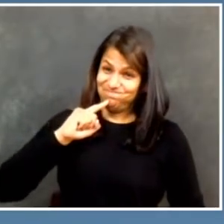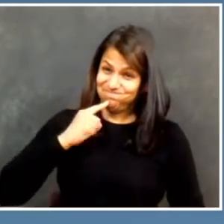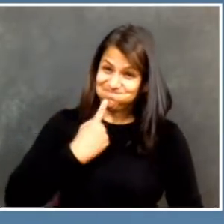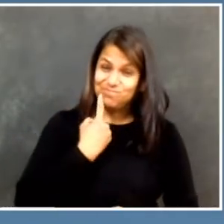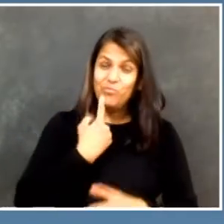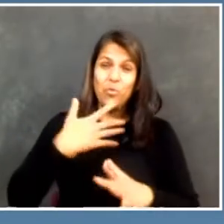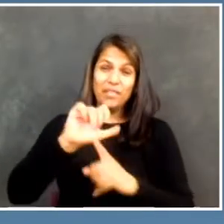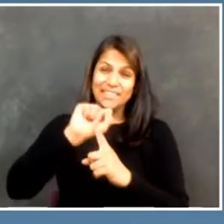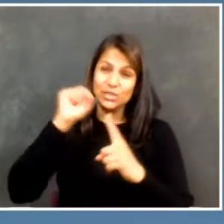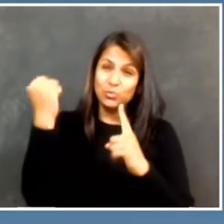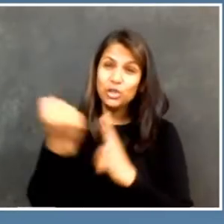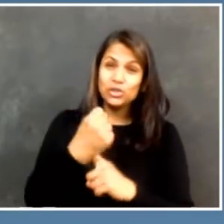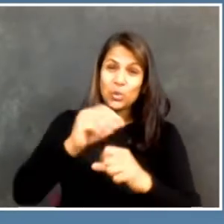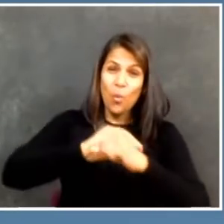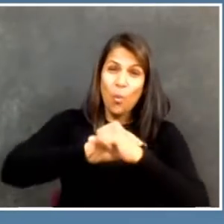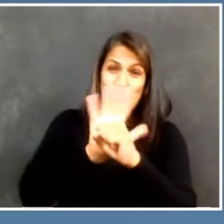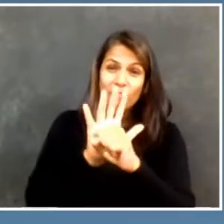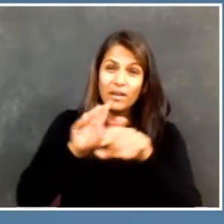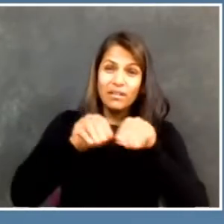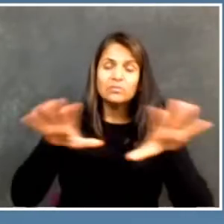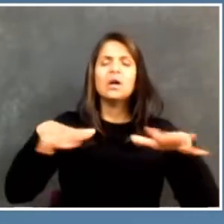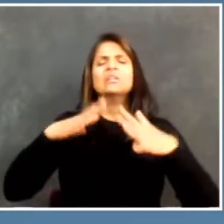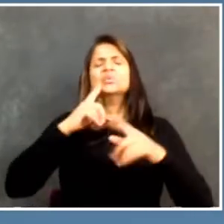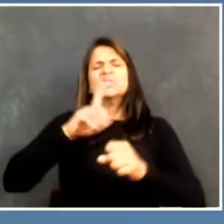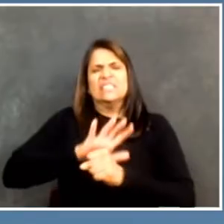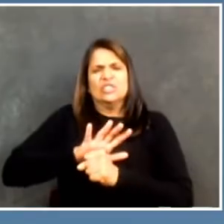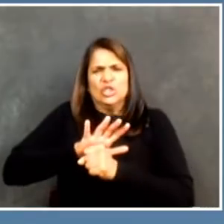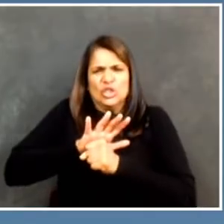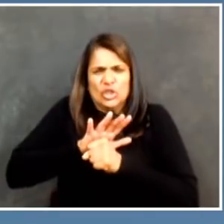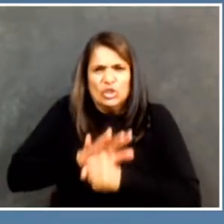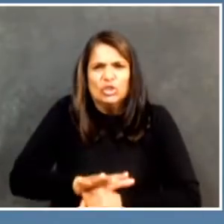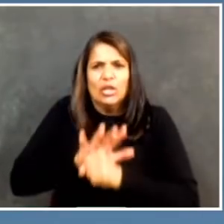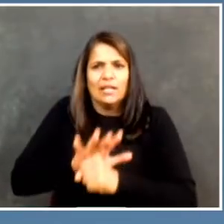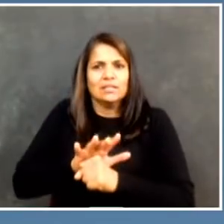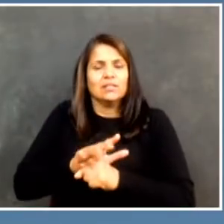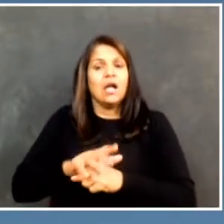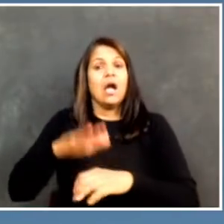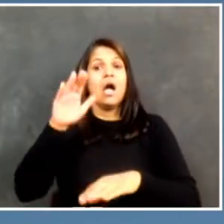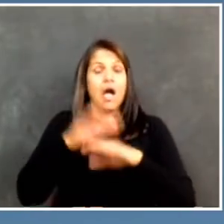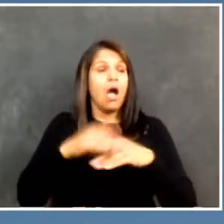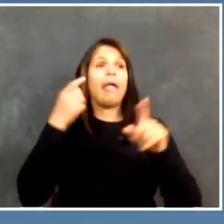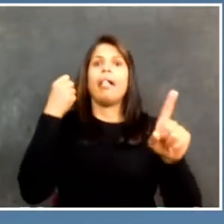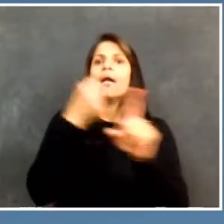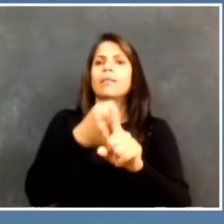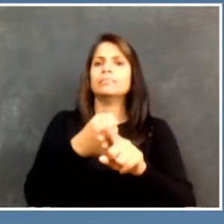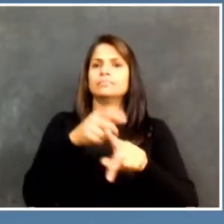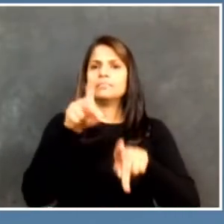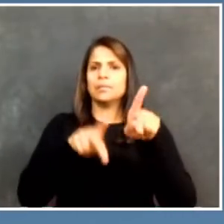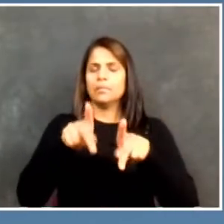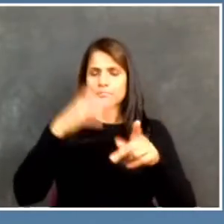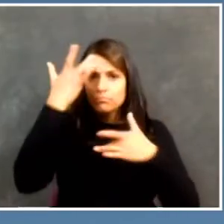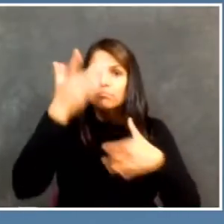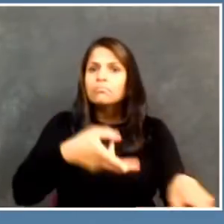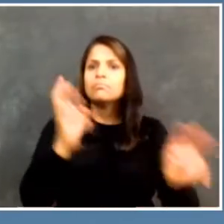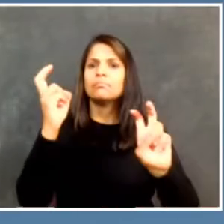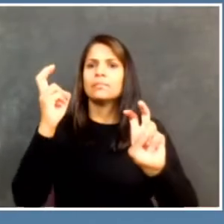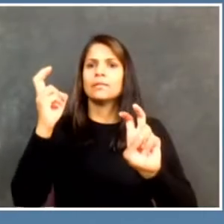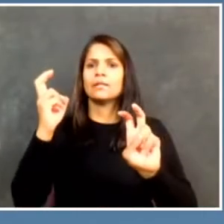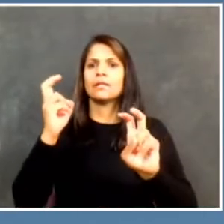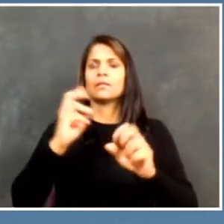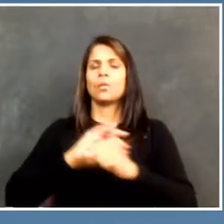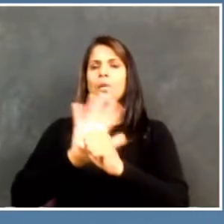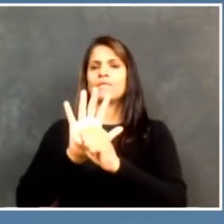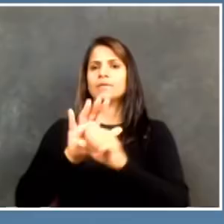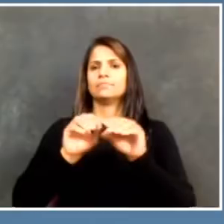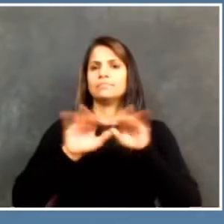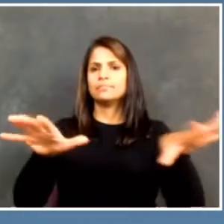more in-depth analysis, but that will likely not be fully revealed until all is said